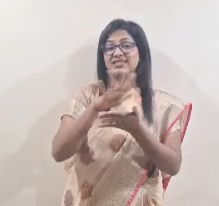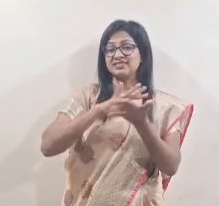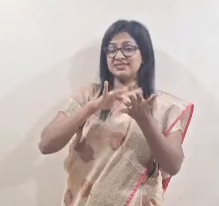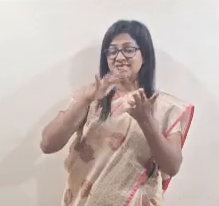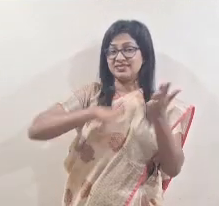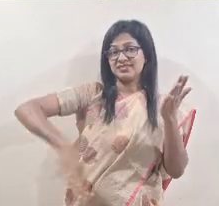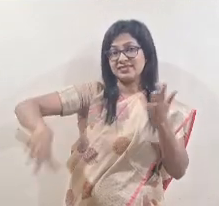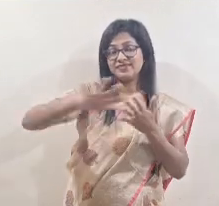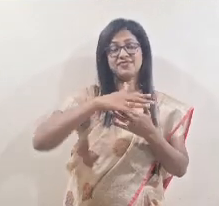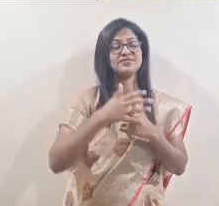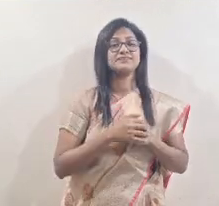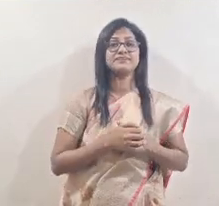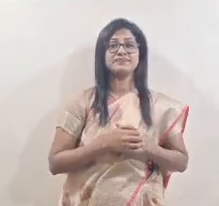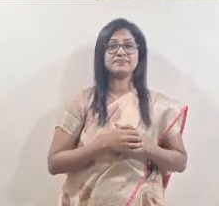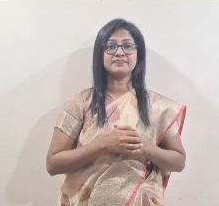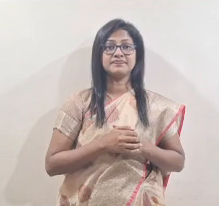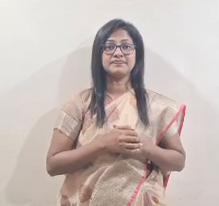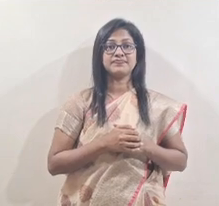surface.